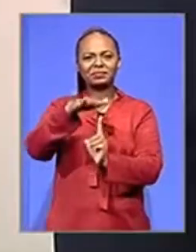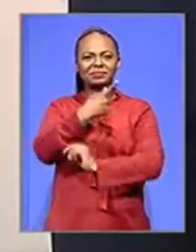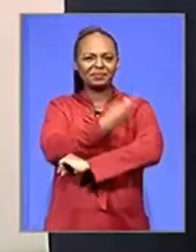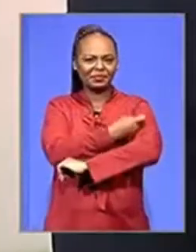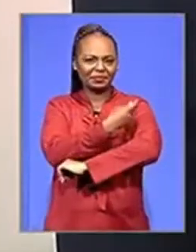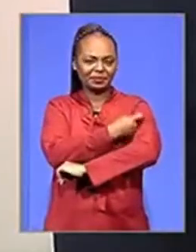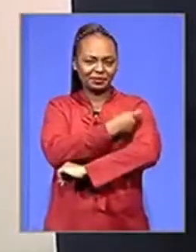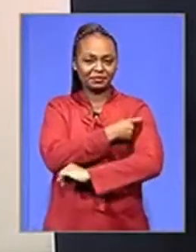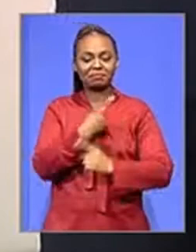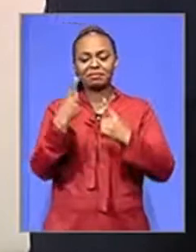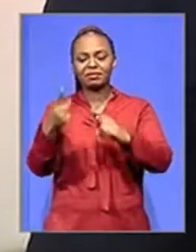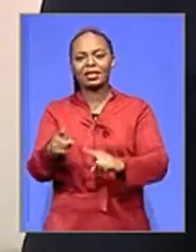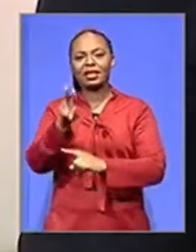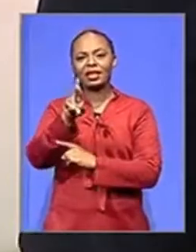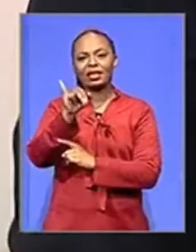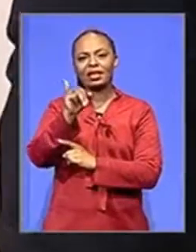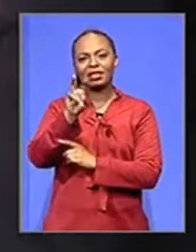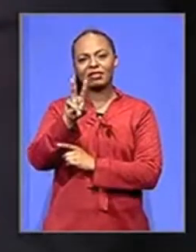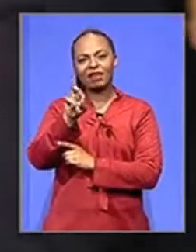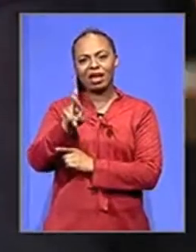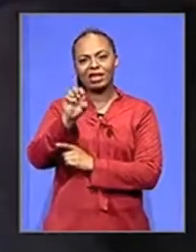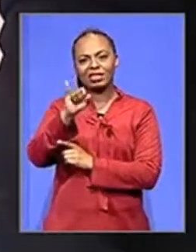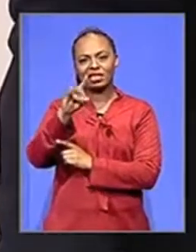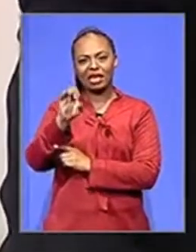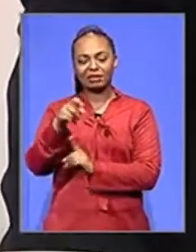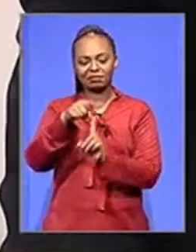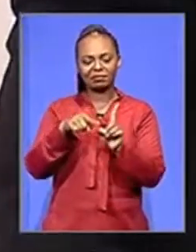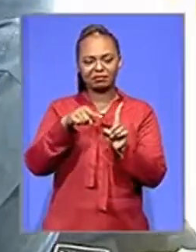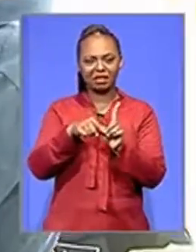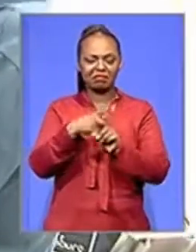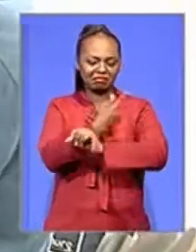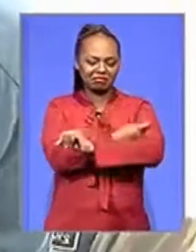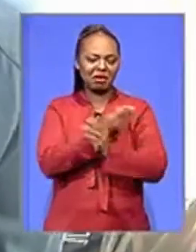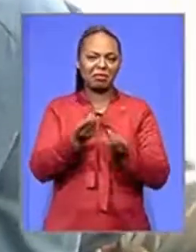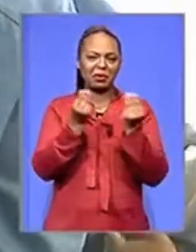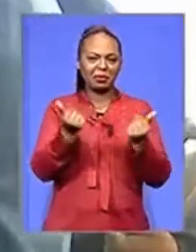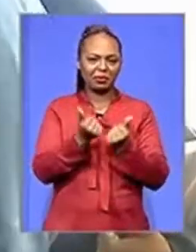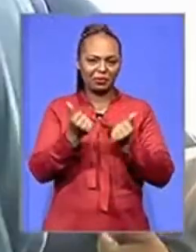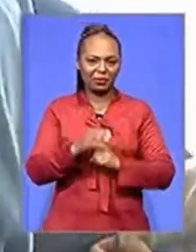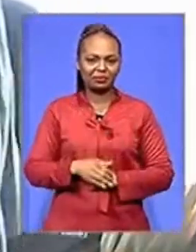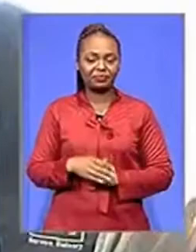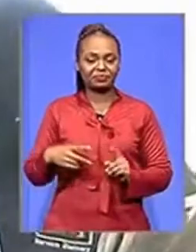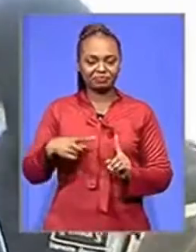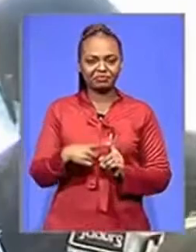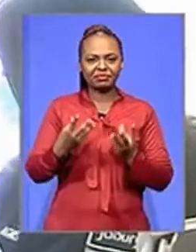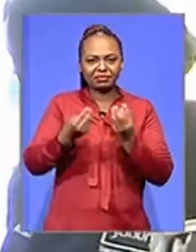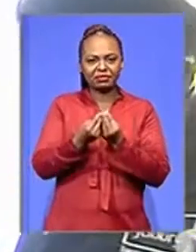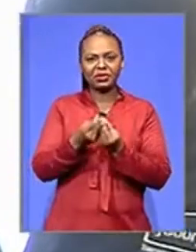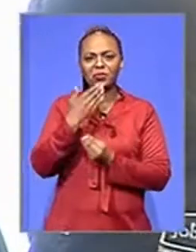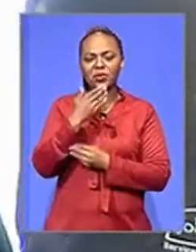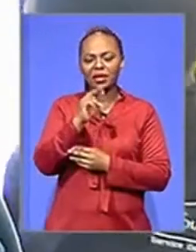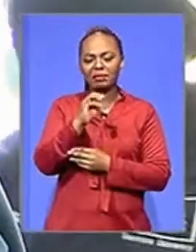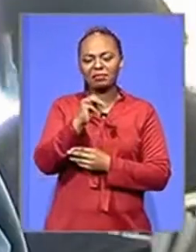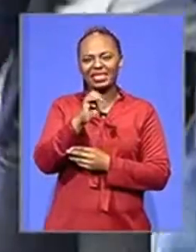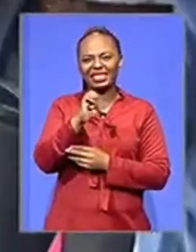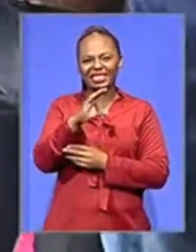mo mokgekolo wa mengwaga e 103 a beng a tlhabelwa moento wa gagwe. Makhura o be a farafarilwe ke molekgotla phetiši wa tša maphelo.